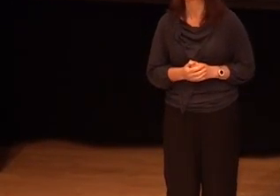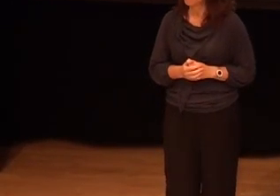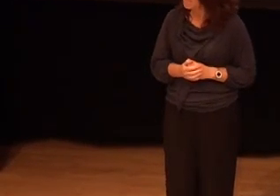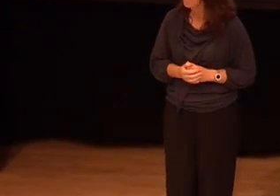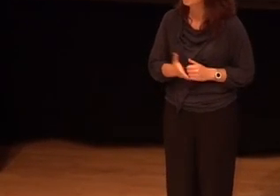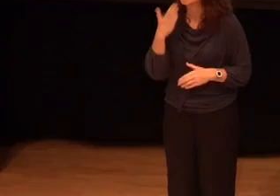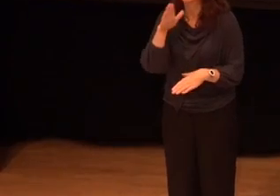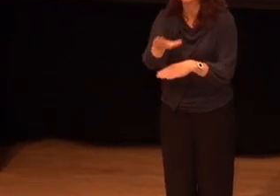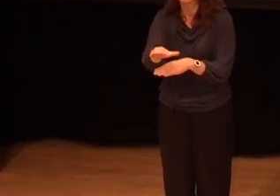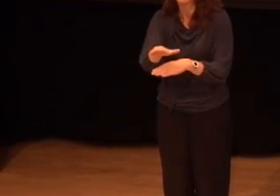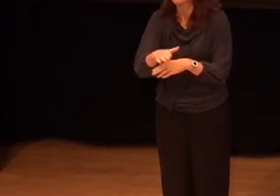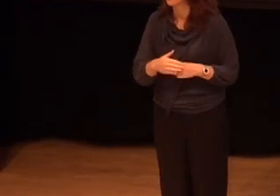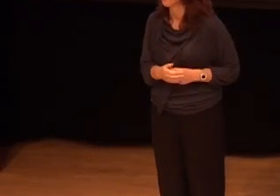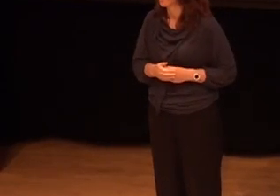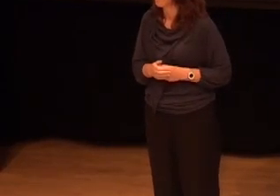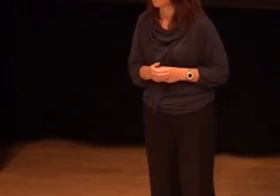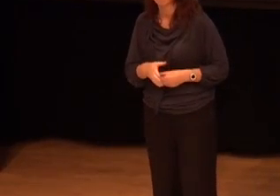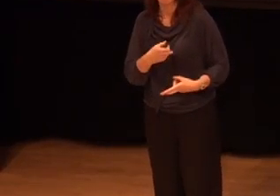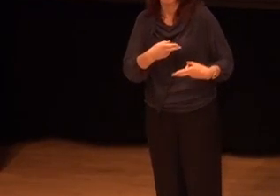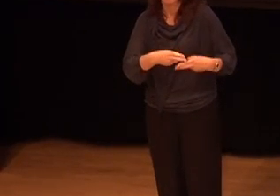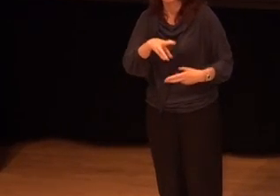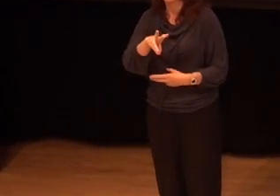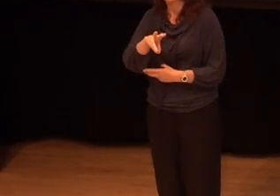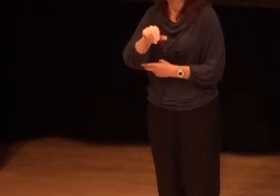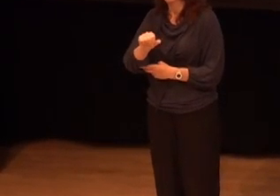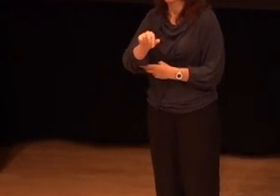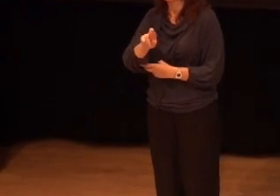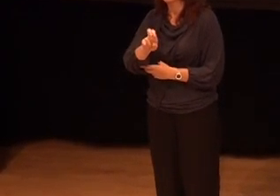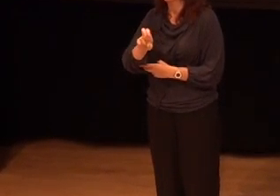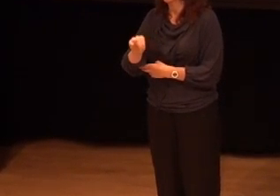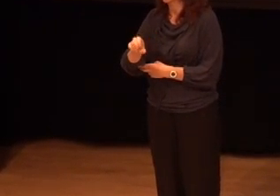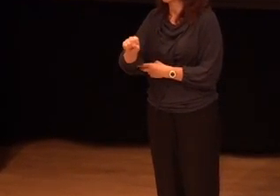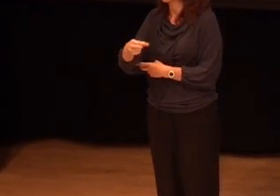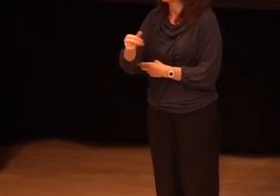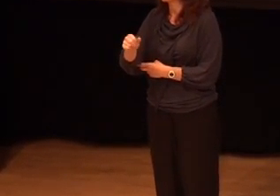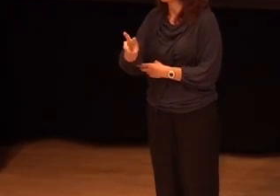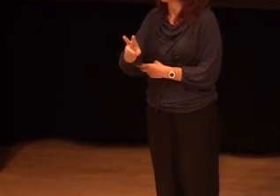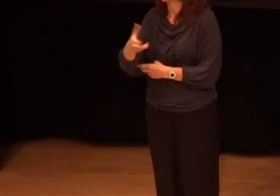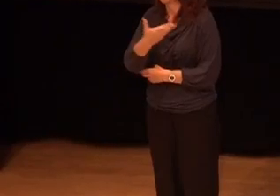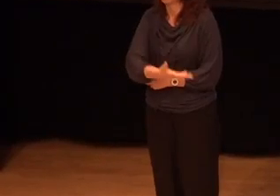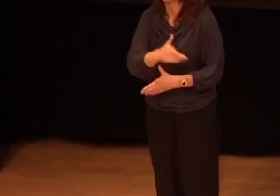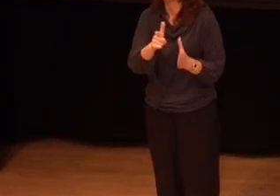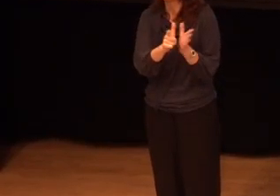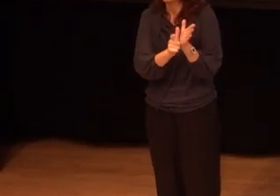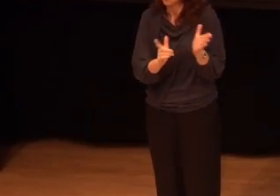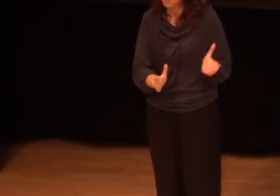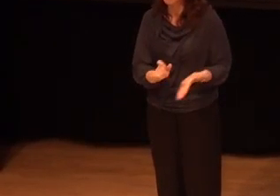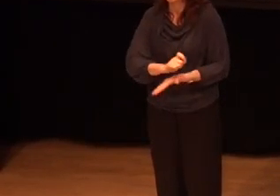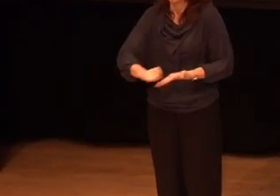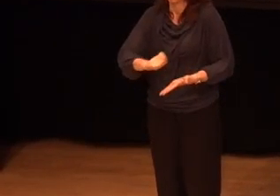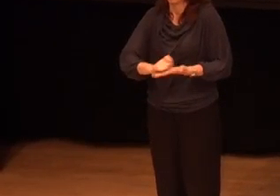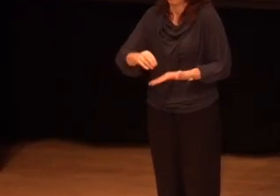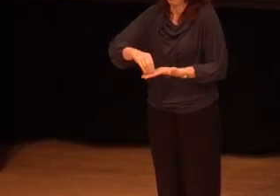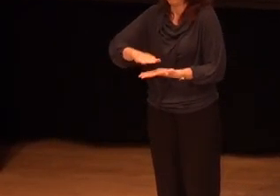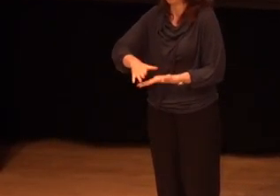So good afternoon, everyone. My name is Warren Shaw. I'm a lawyer, I'm a writer, I'm an historian of the disability rights